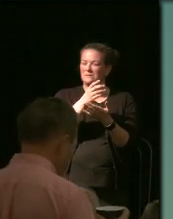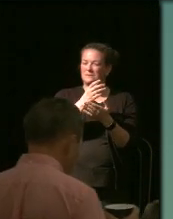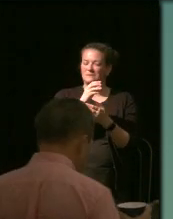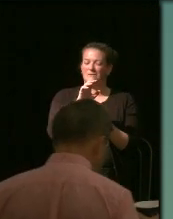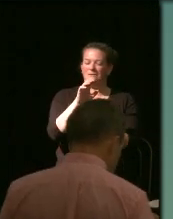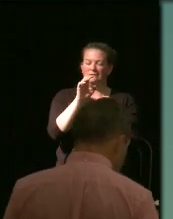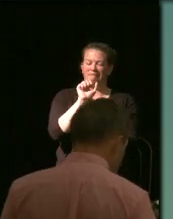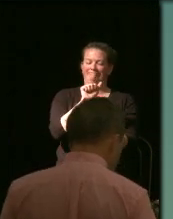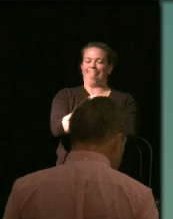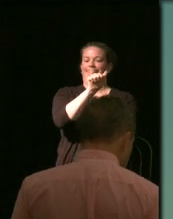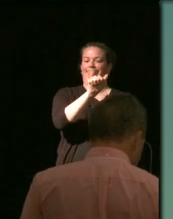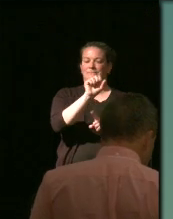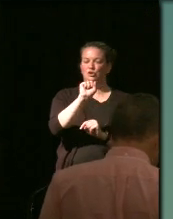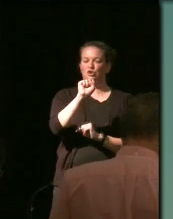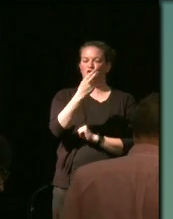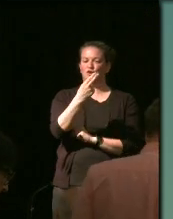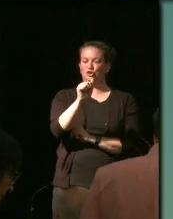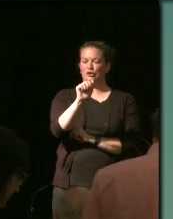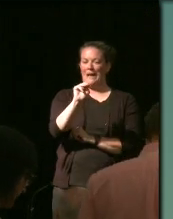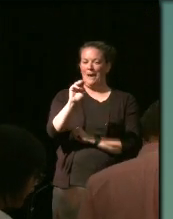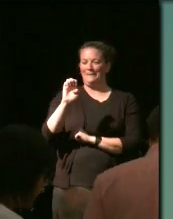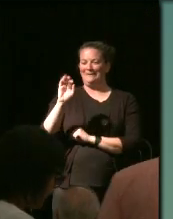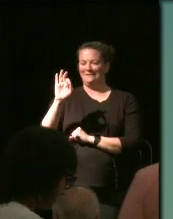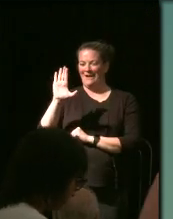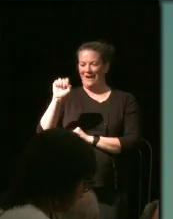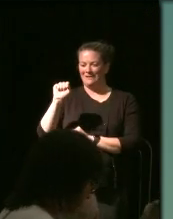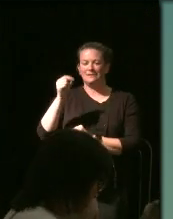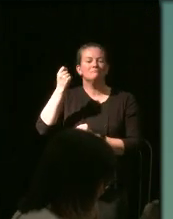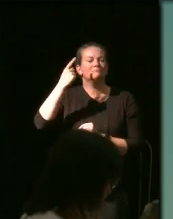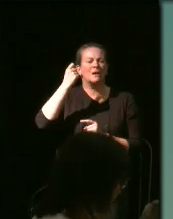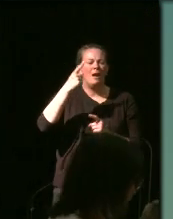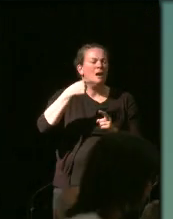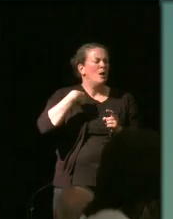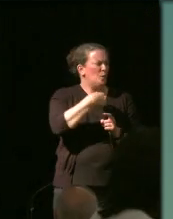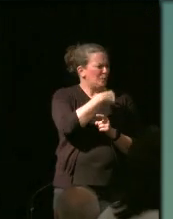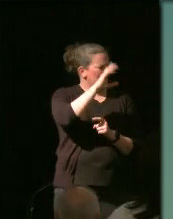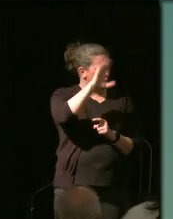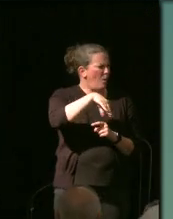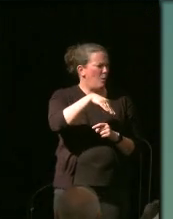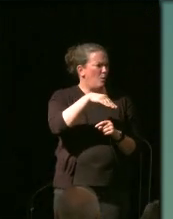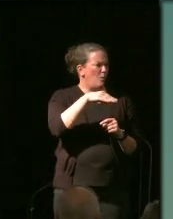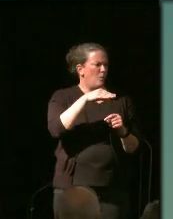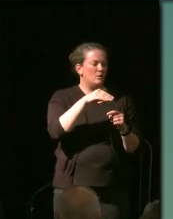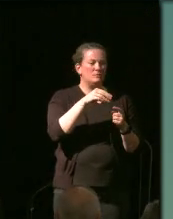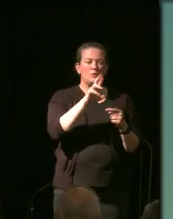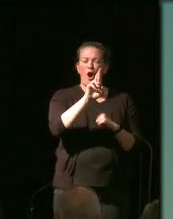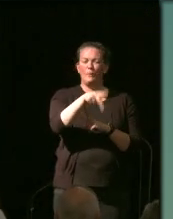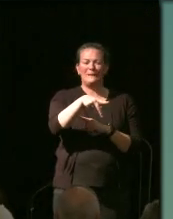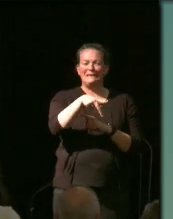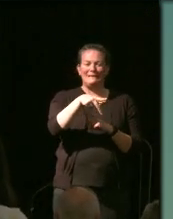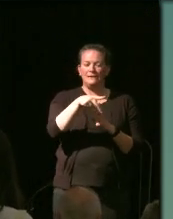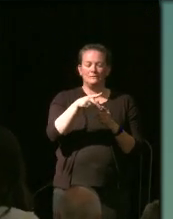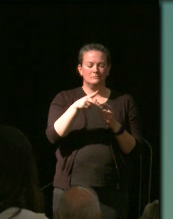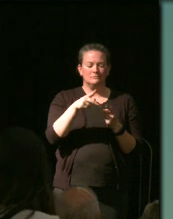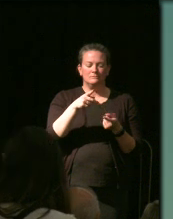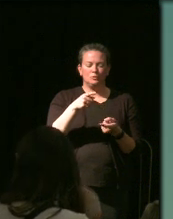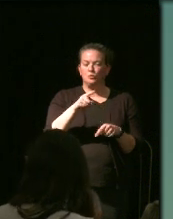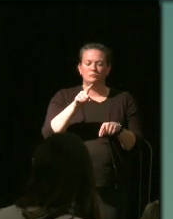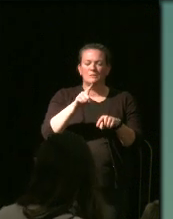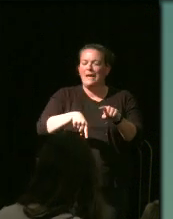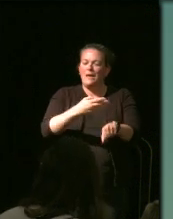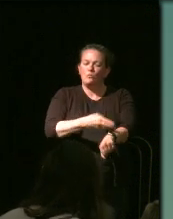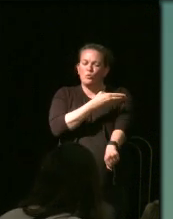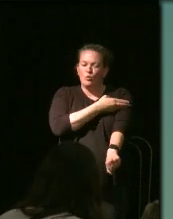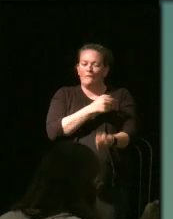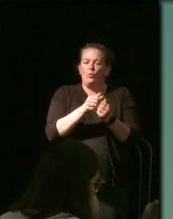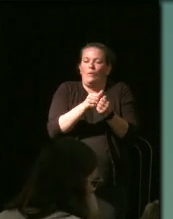that left checkerboard. We all know people don't get better without treatment in RP. So when we saw that, we realized we had to come